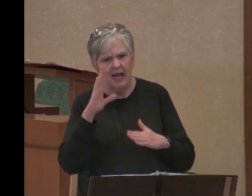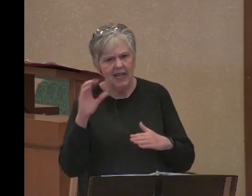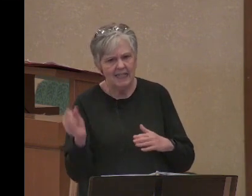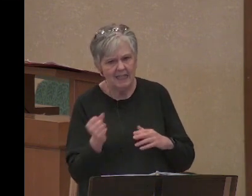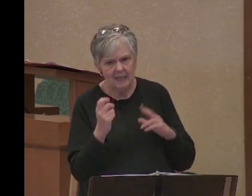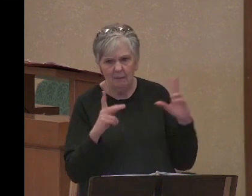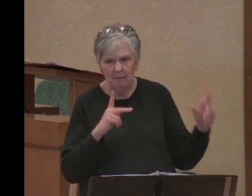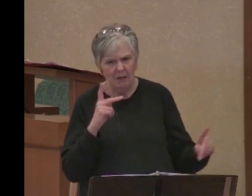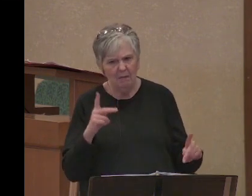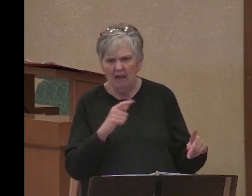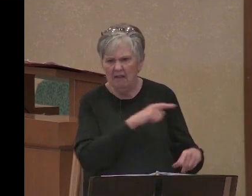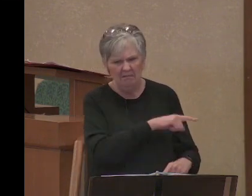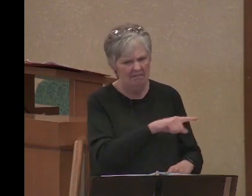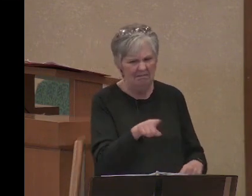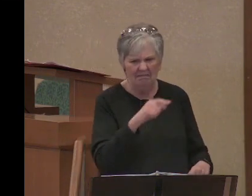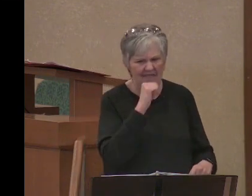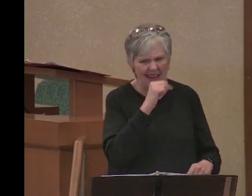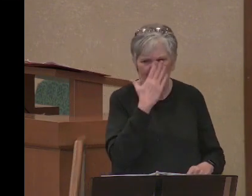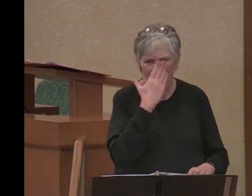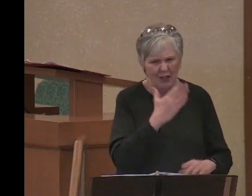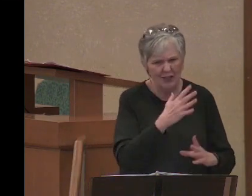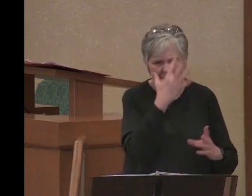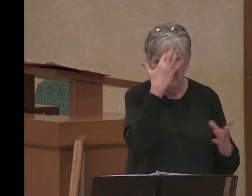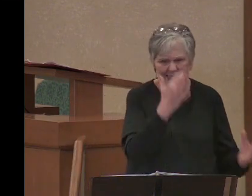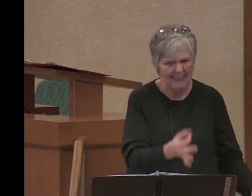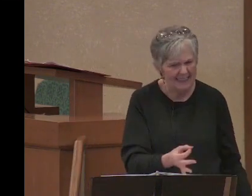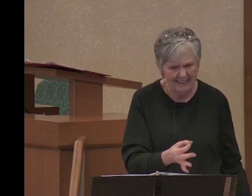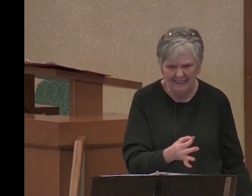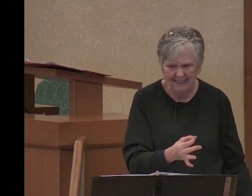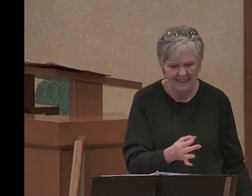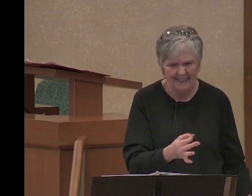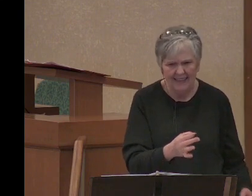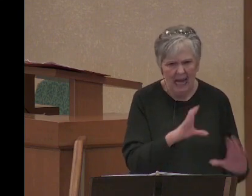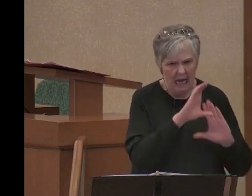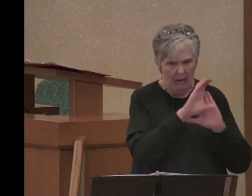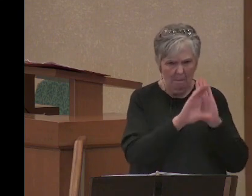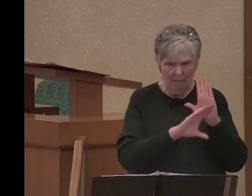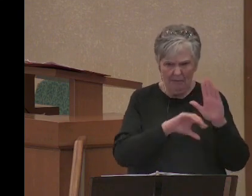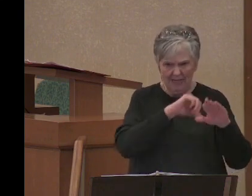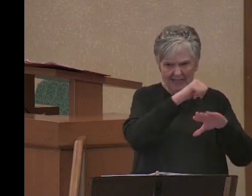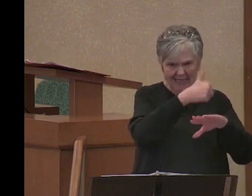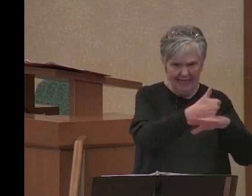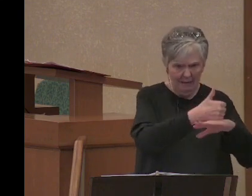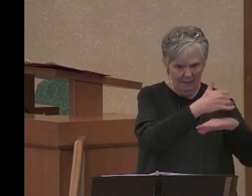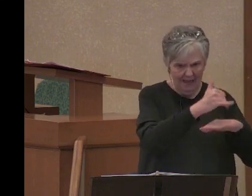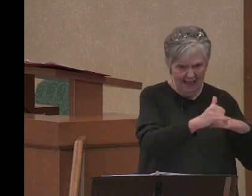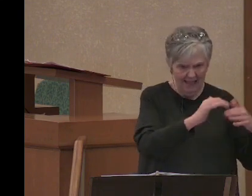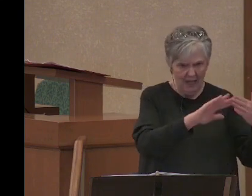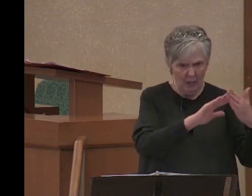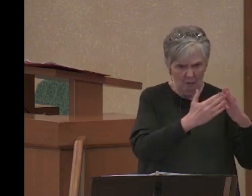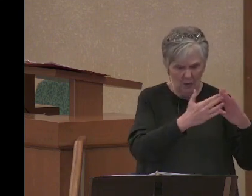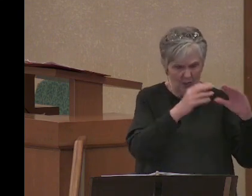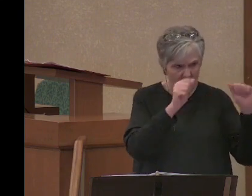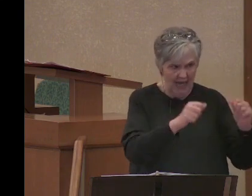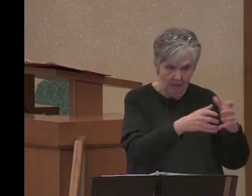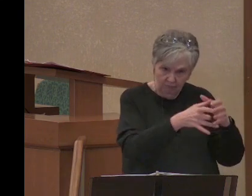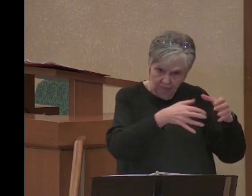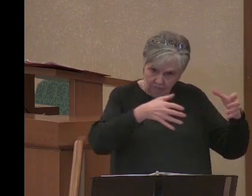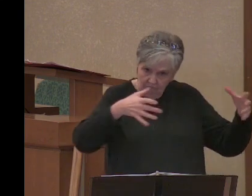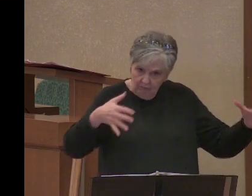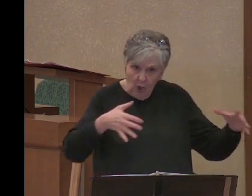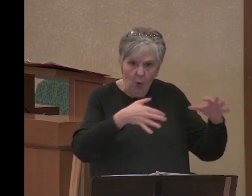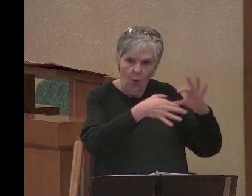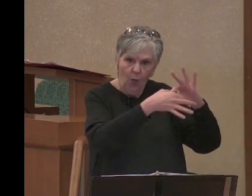not making good choices, and of course the commandments were set up so that community might flourish,